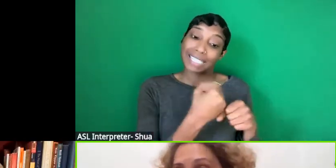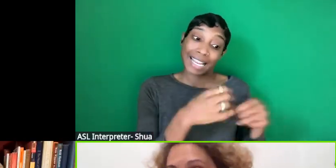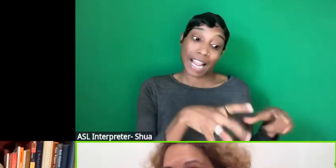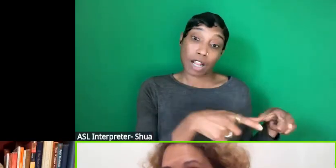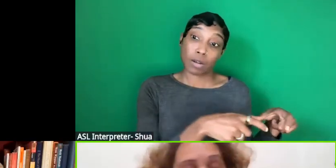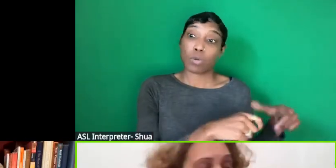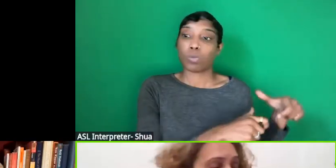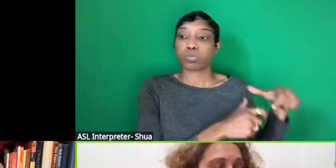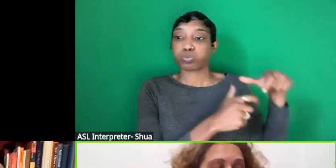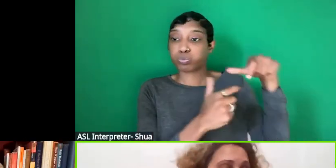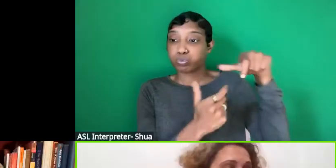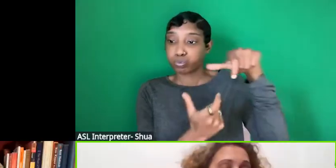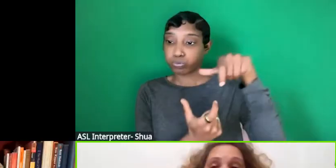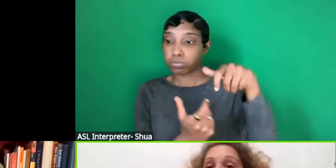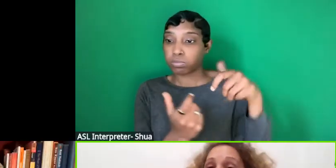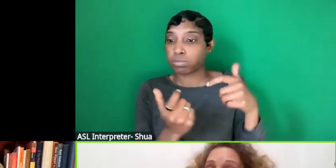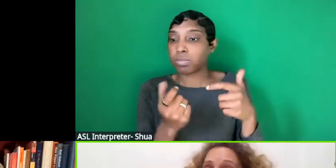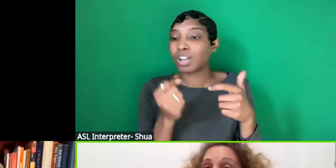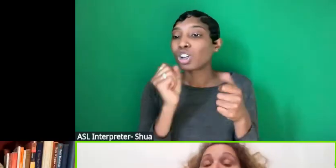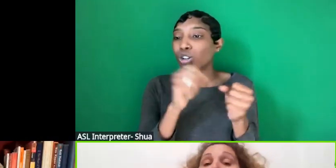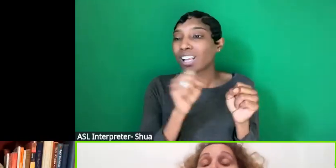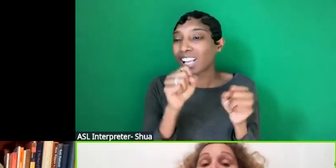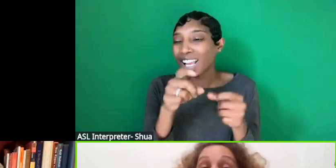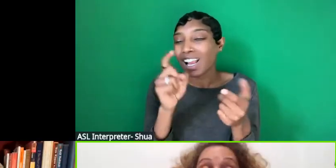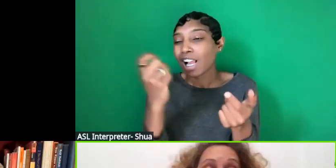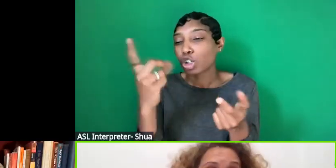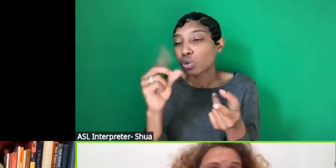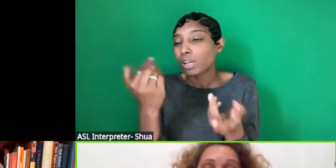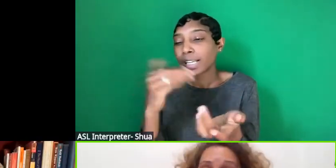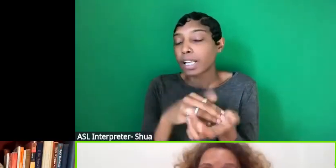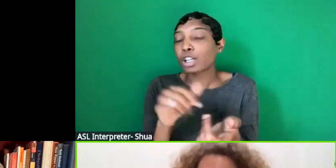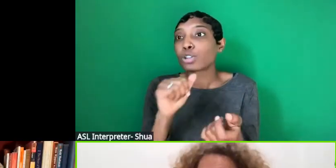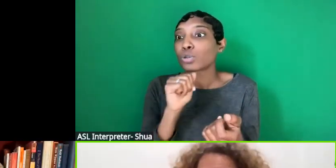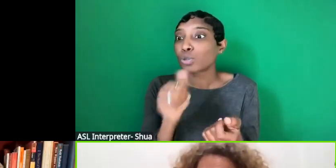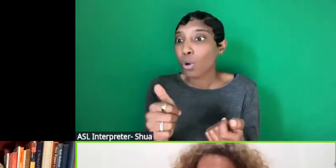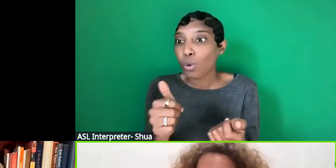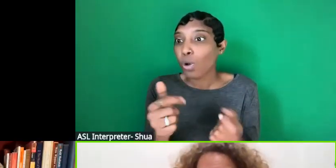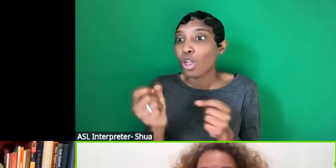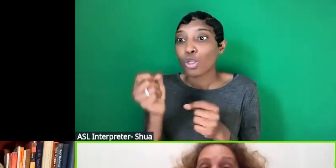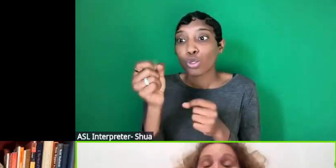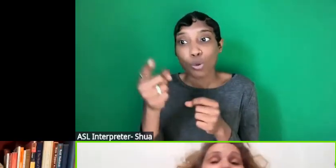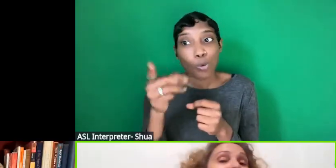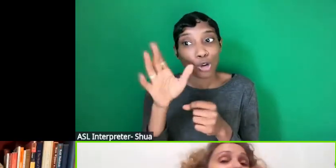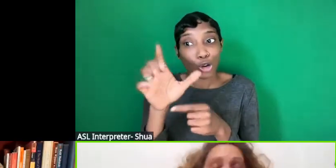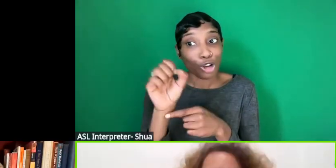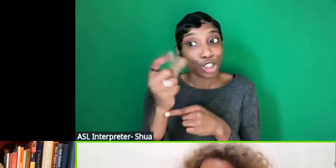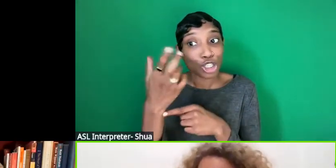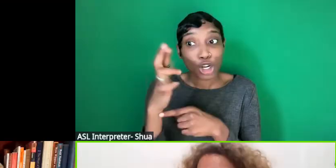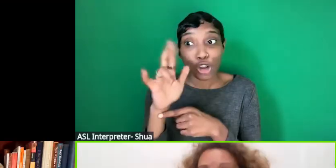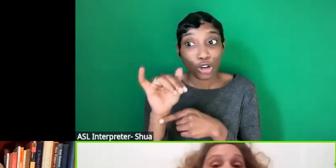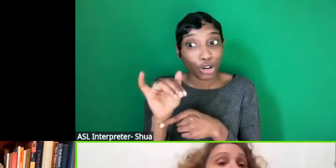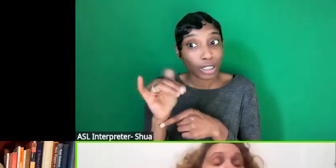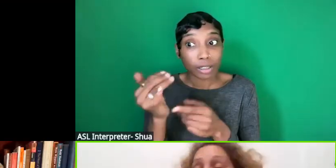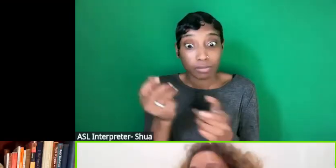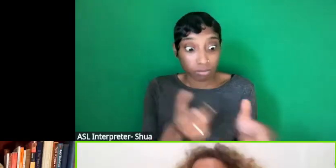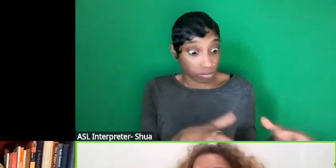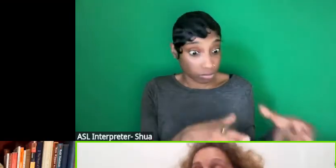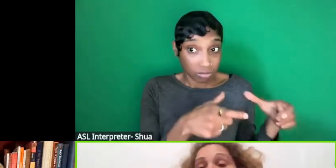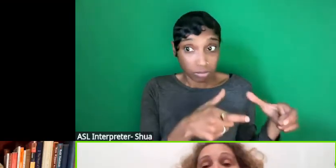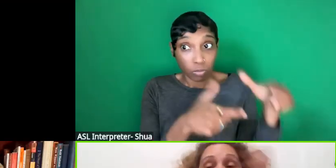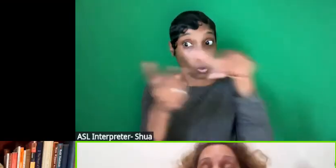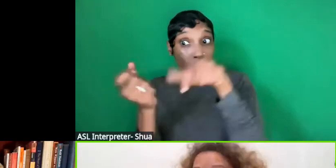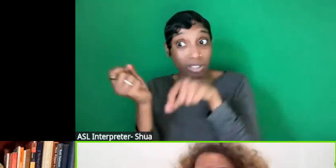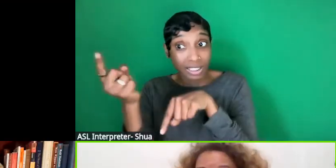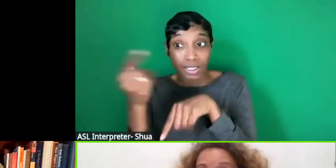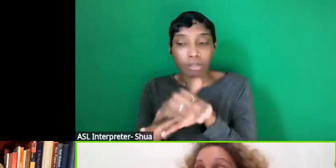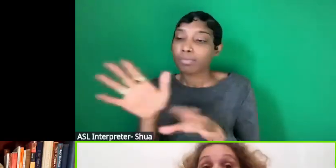and that will be totally fine because you can then do it again. So don't throw out your slurry tonight. Let it sit. Maybe later